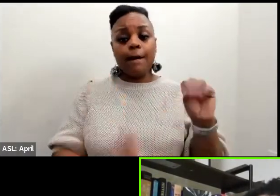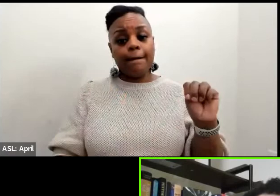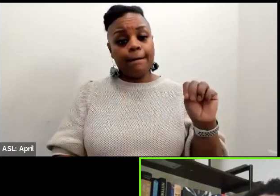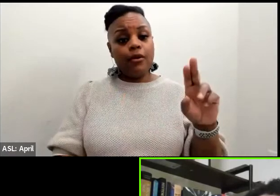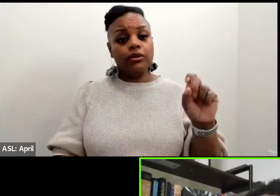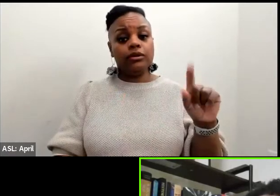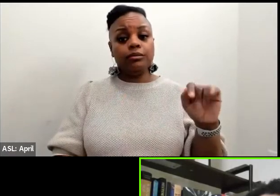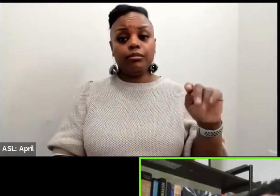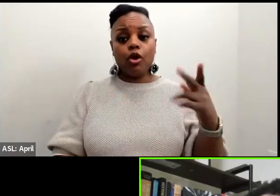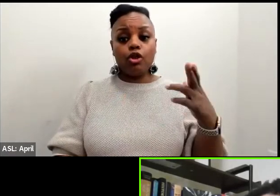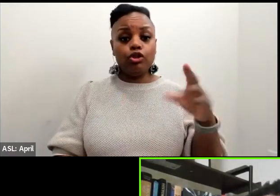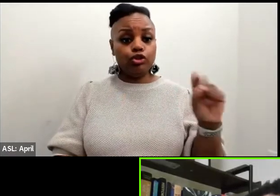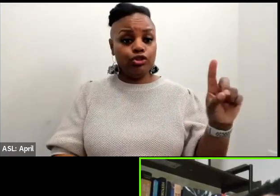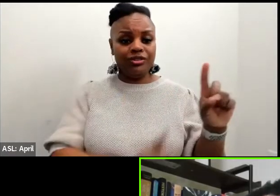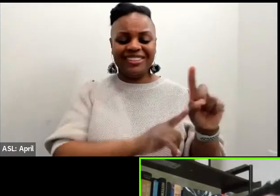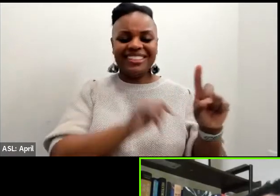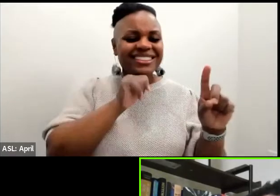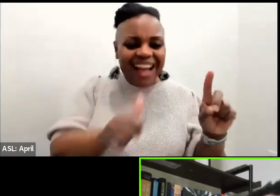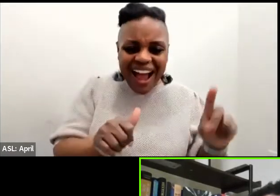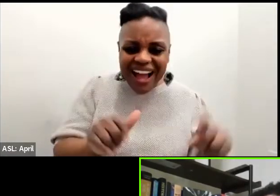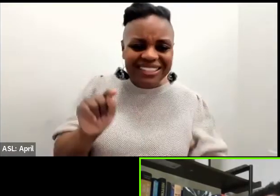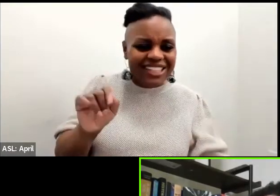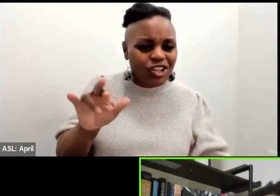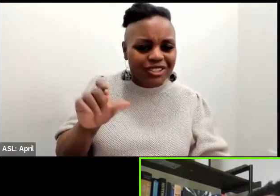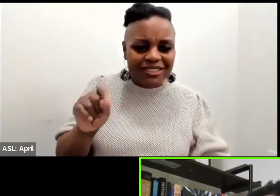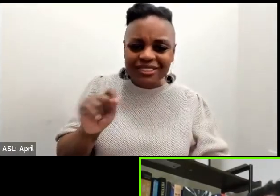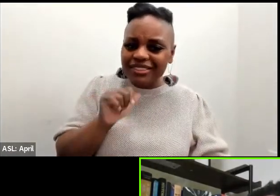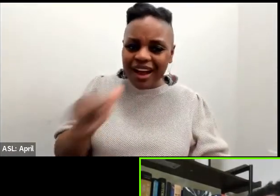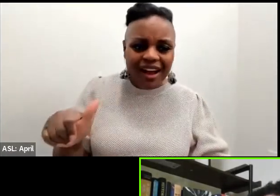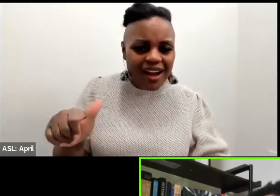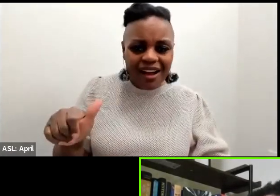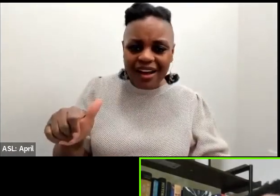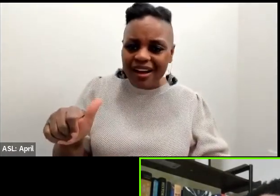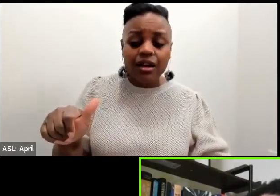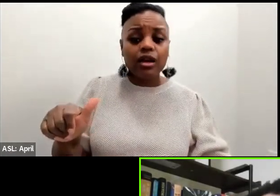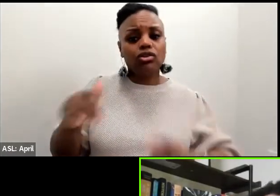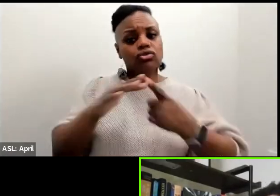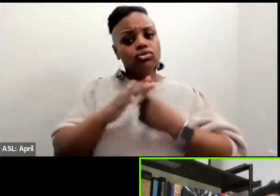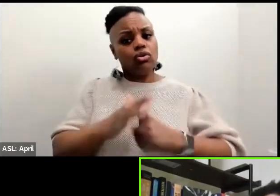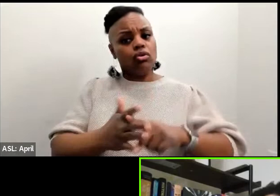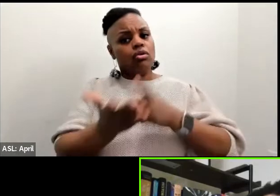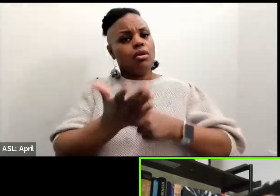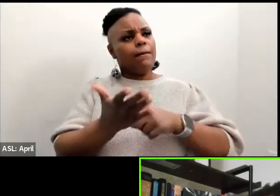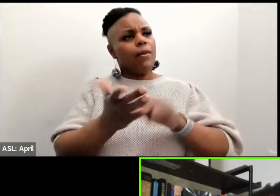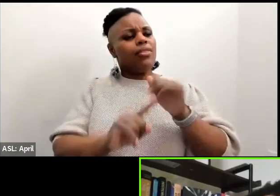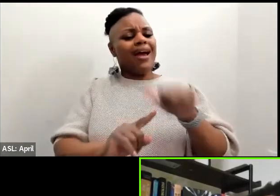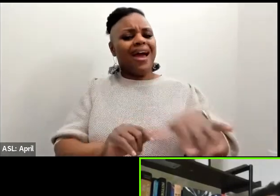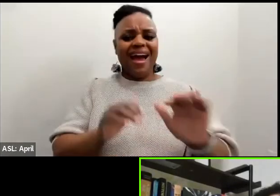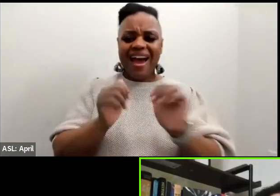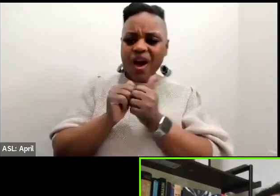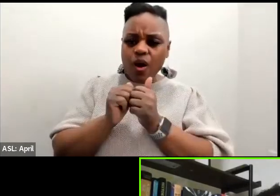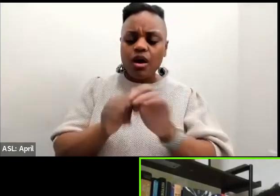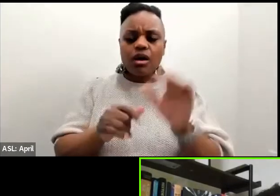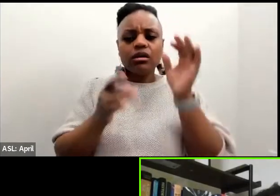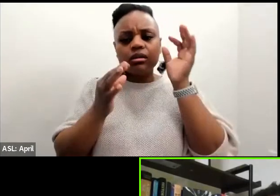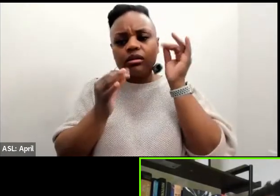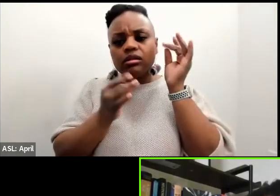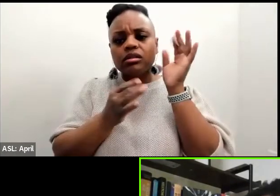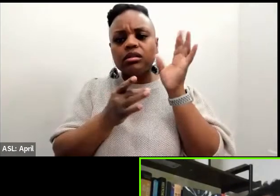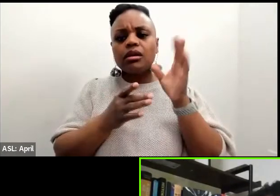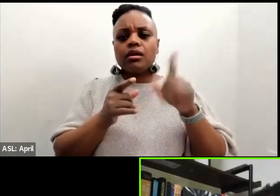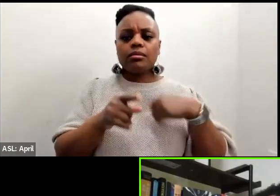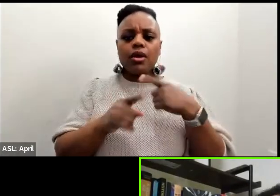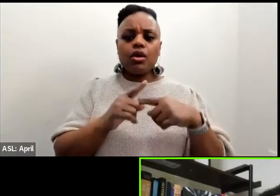the toughest bits of this, which is thinking and working on the post-2013 insurgencies that happened. There was that